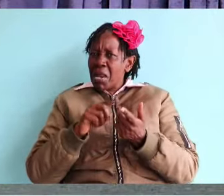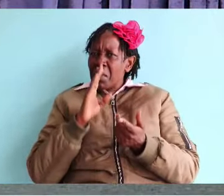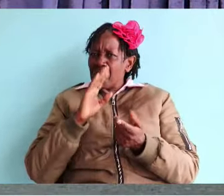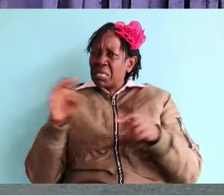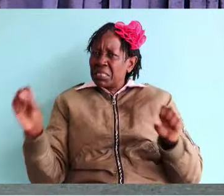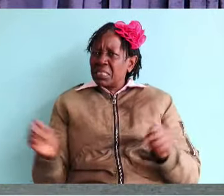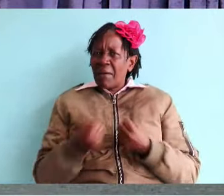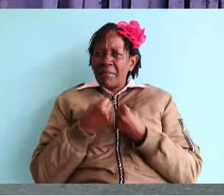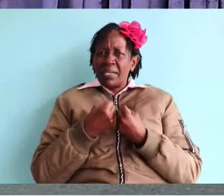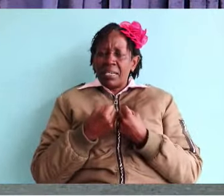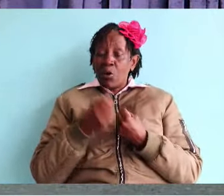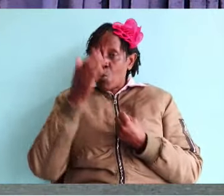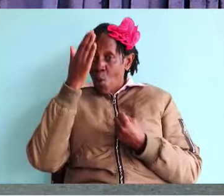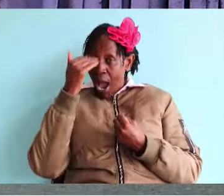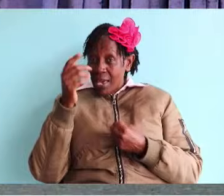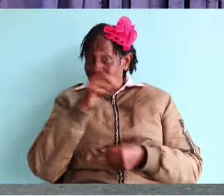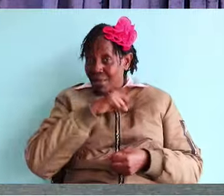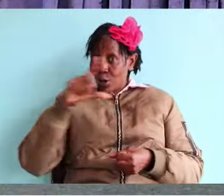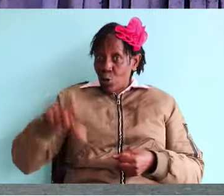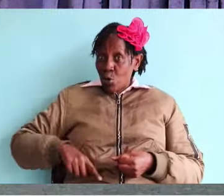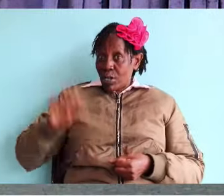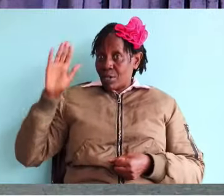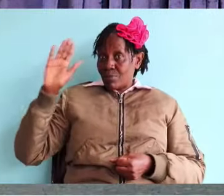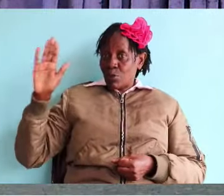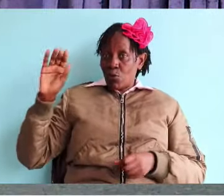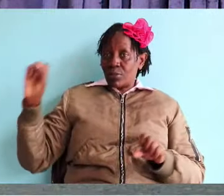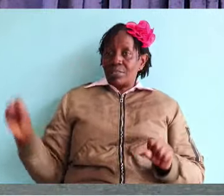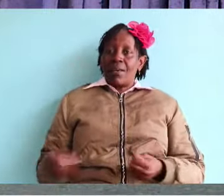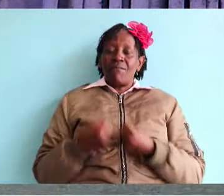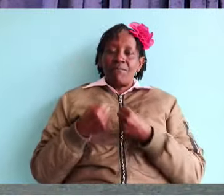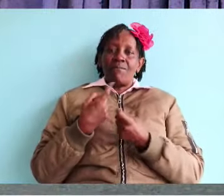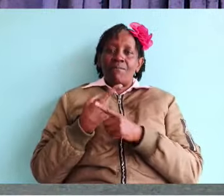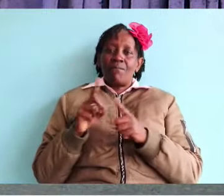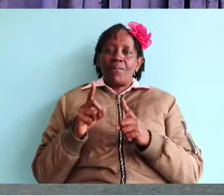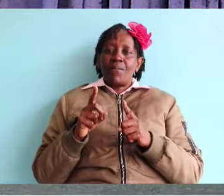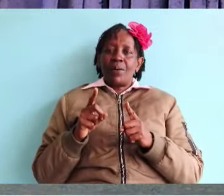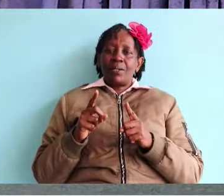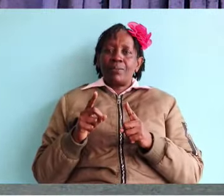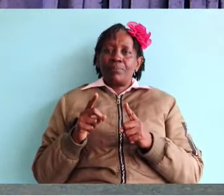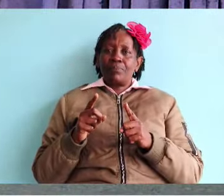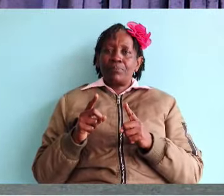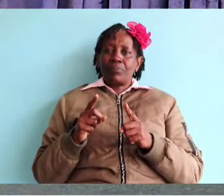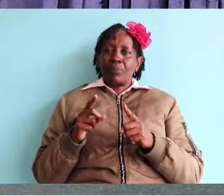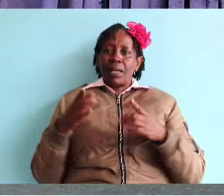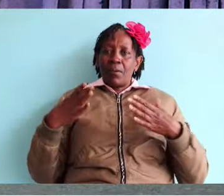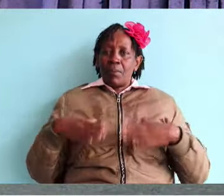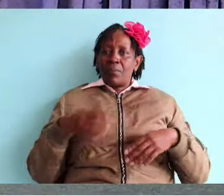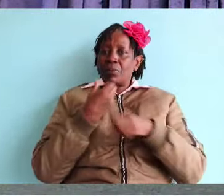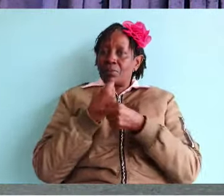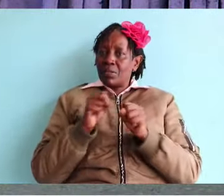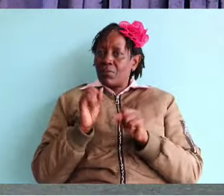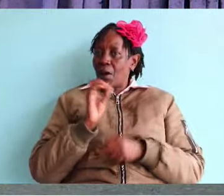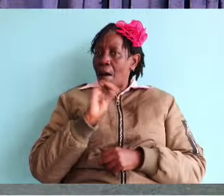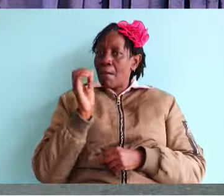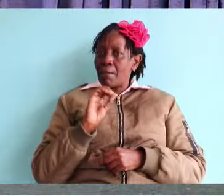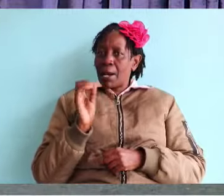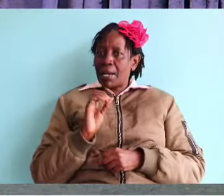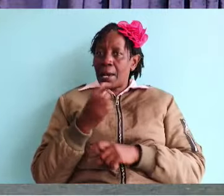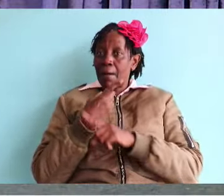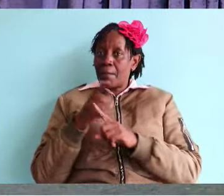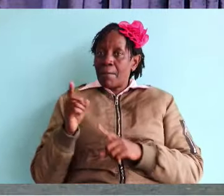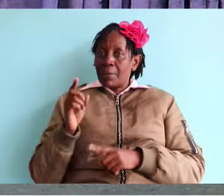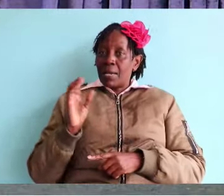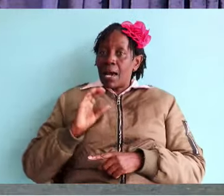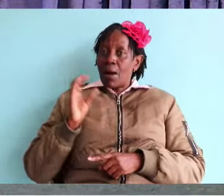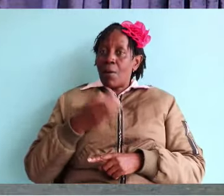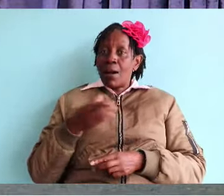save. But as the Bible says, they cannot be able to receive Christ, they cannot be saved unless if they